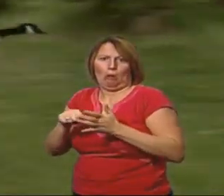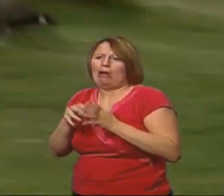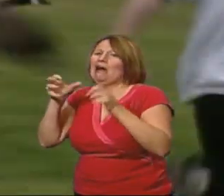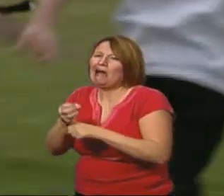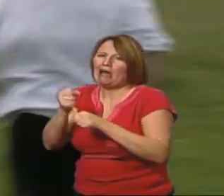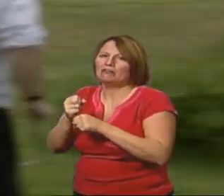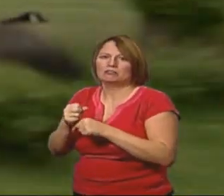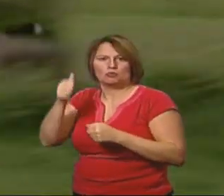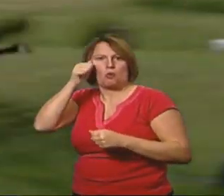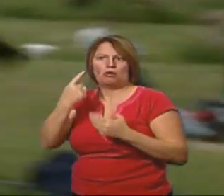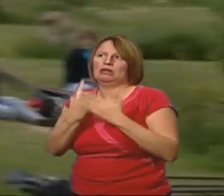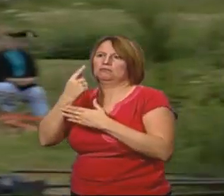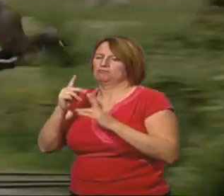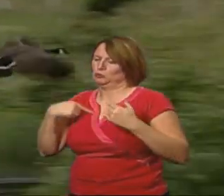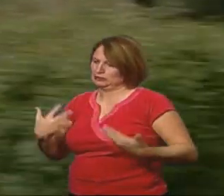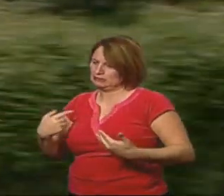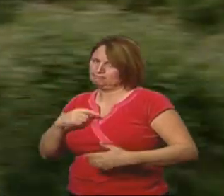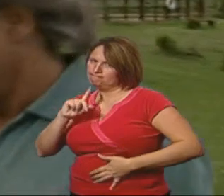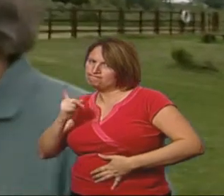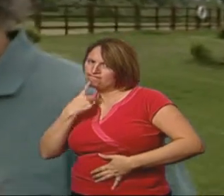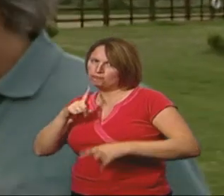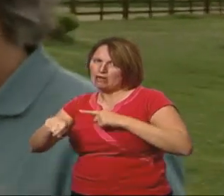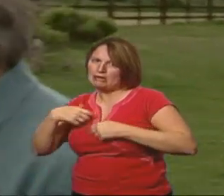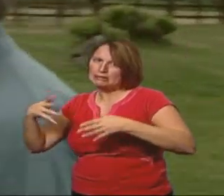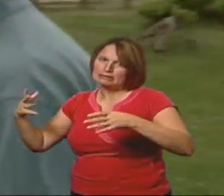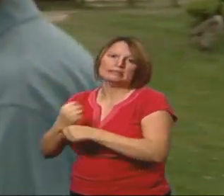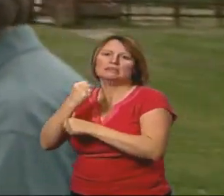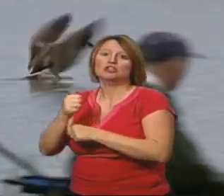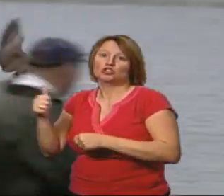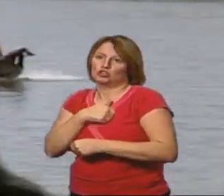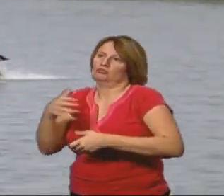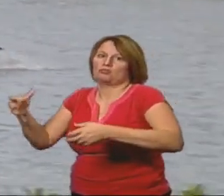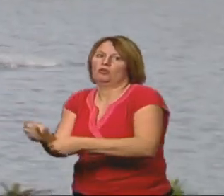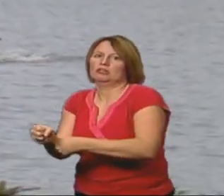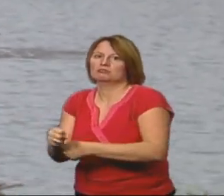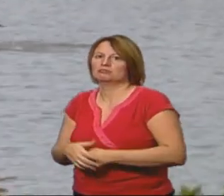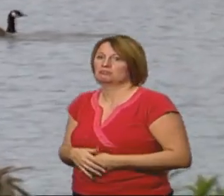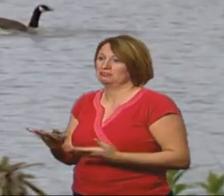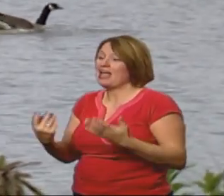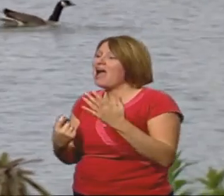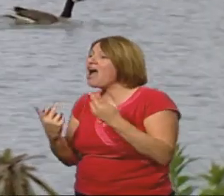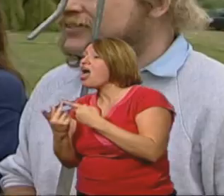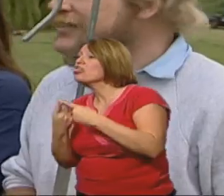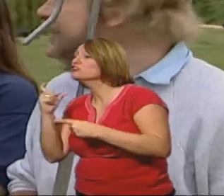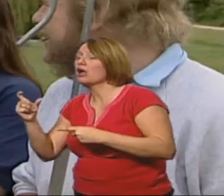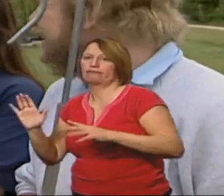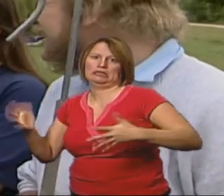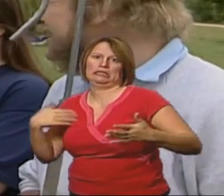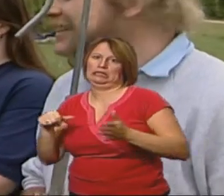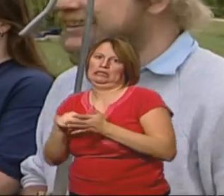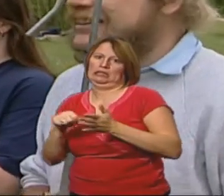Everyone has their off days, and this is one of mine. I really should have caught that goose, and it probably isn't going to give us another